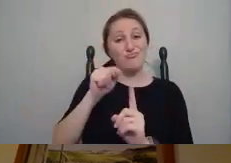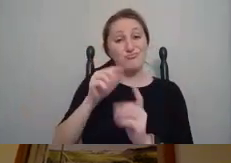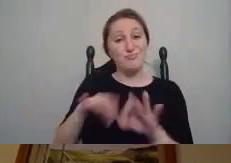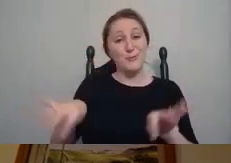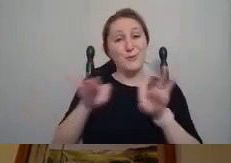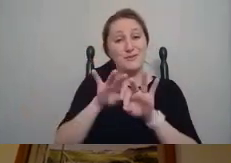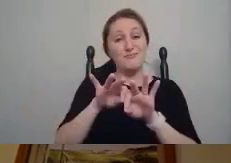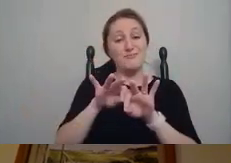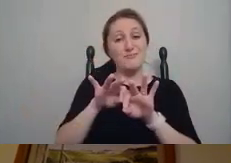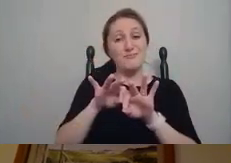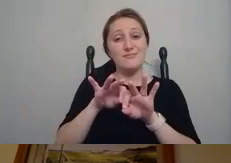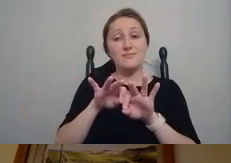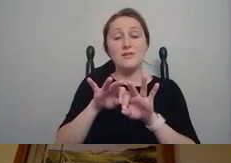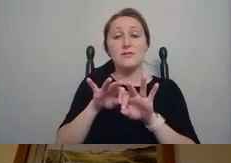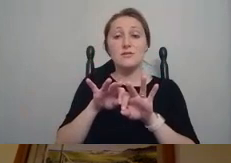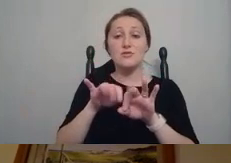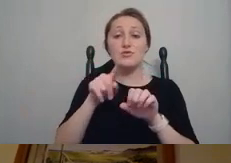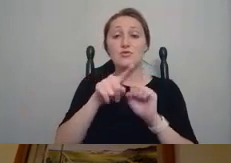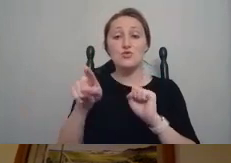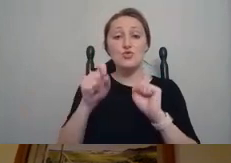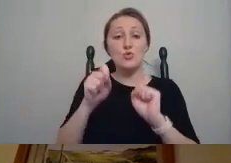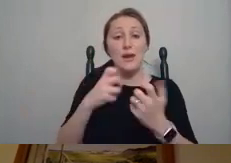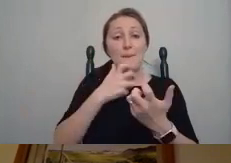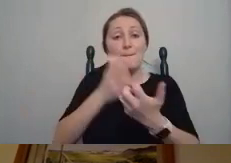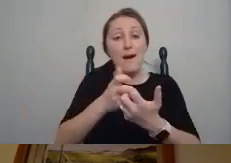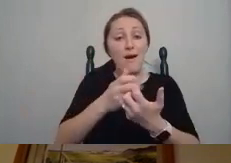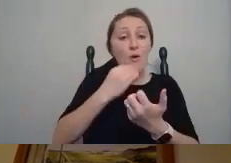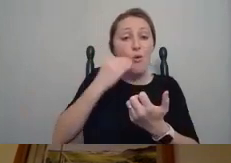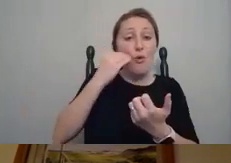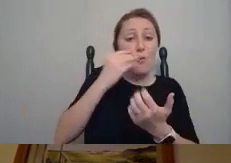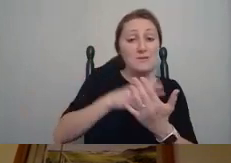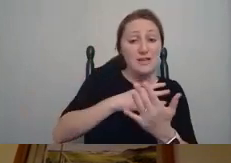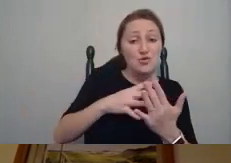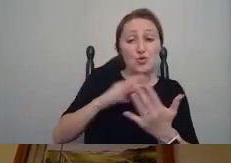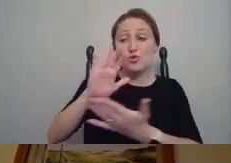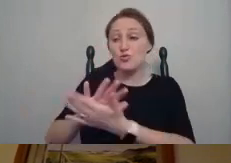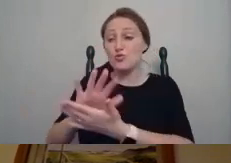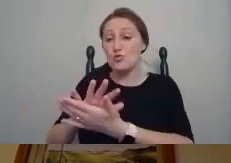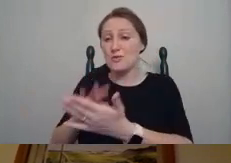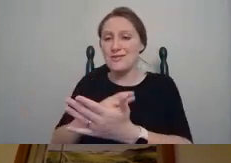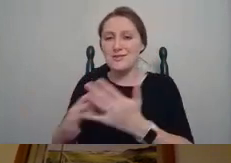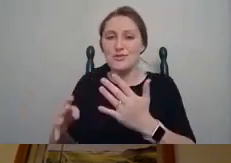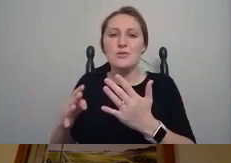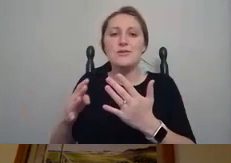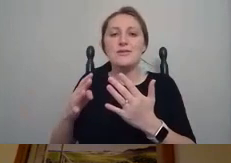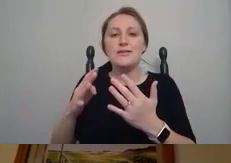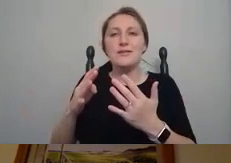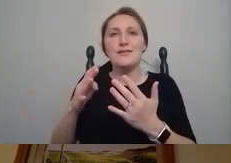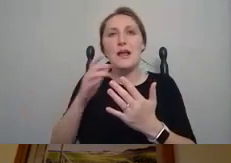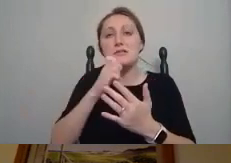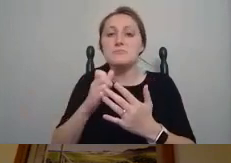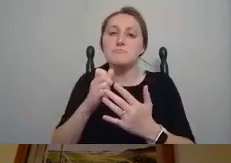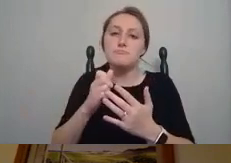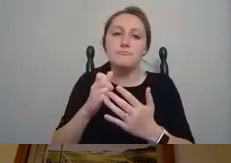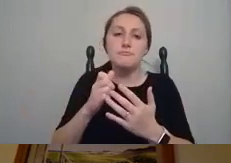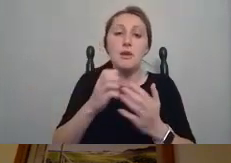you can match your home schedule to our school schedule isn't as important as, just like everyday parenting, being